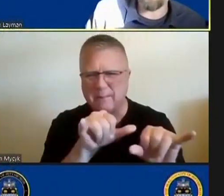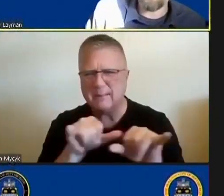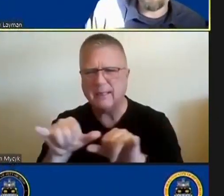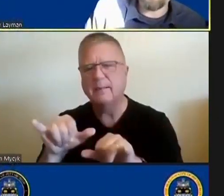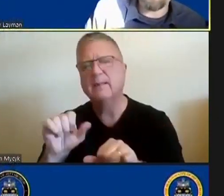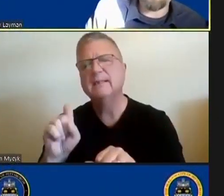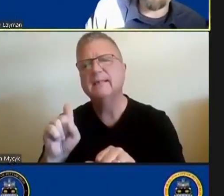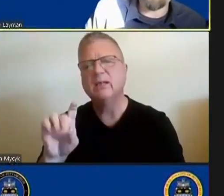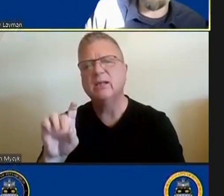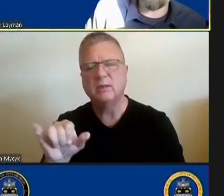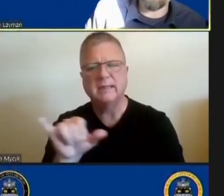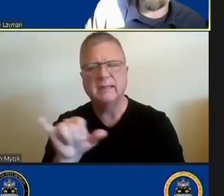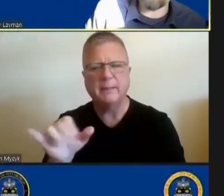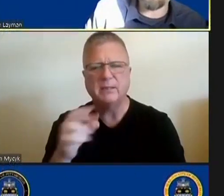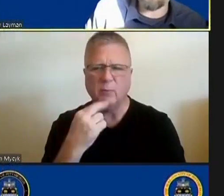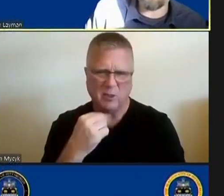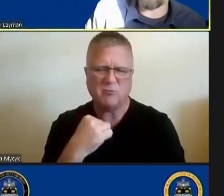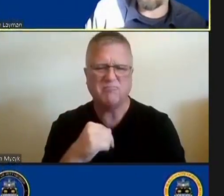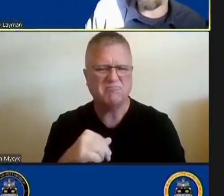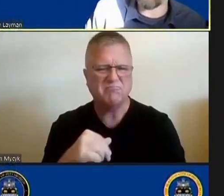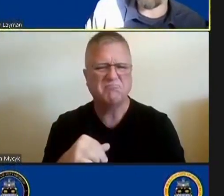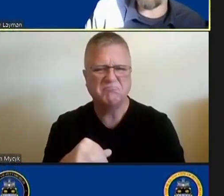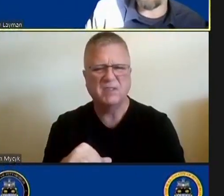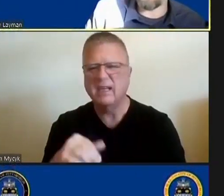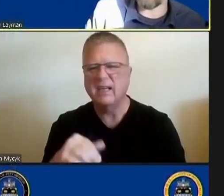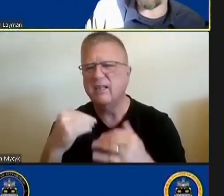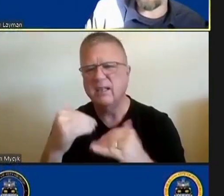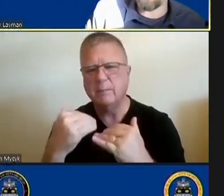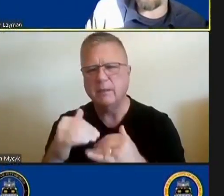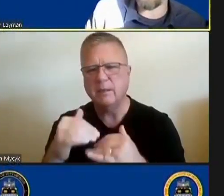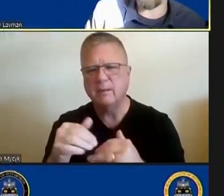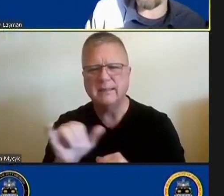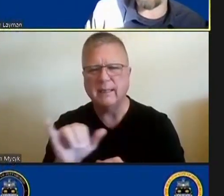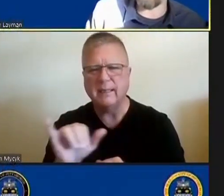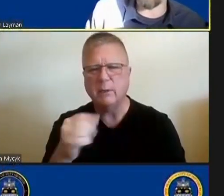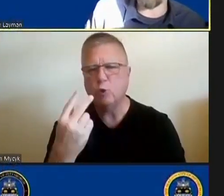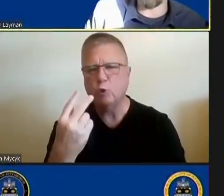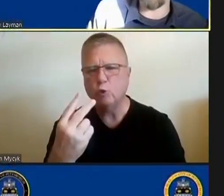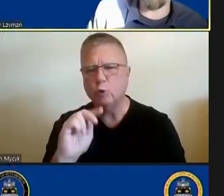So limited to the same two zoning districts,